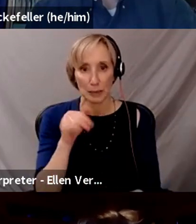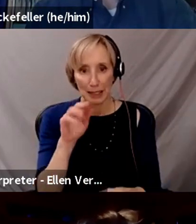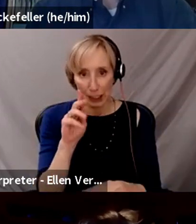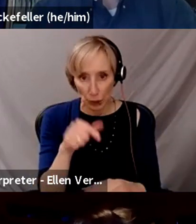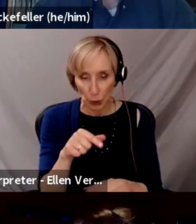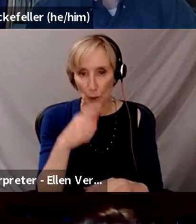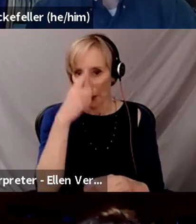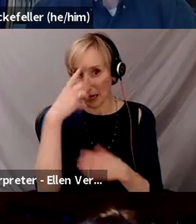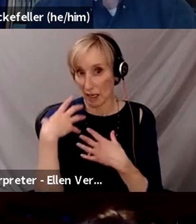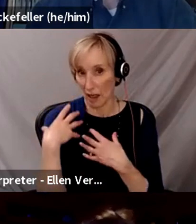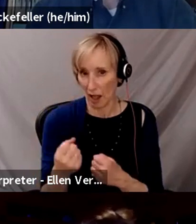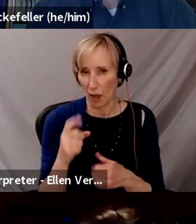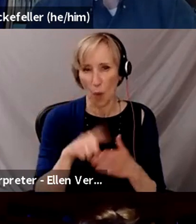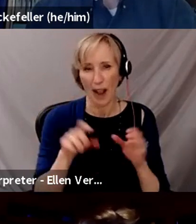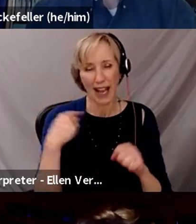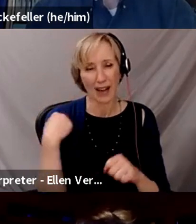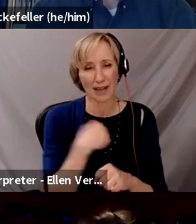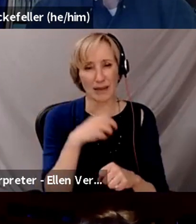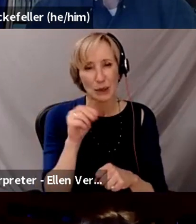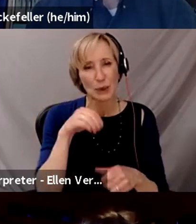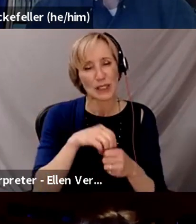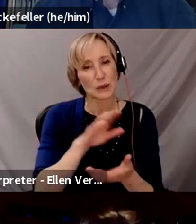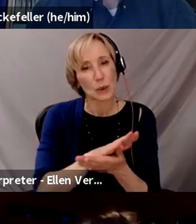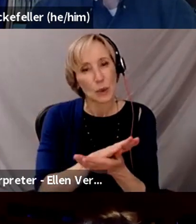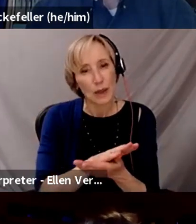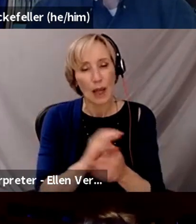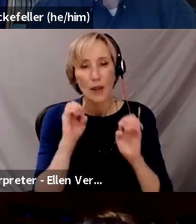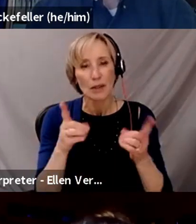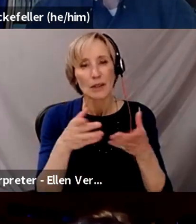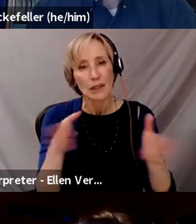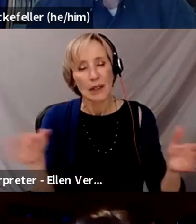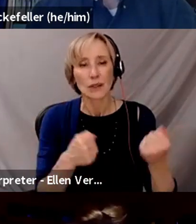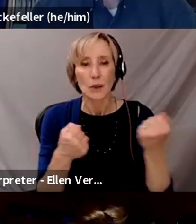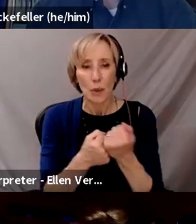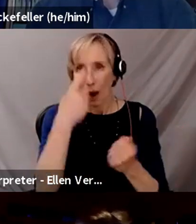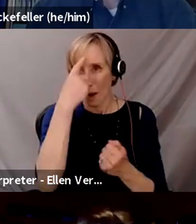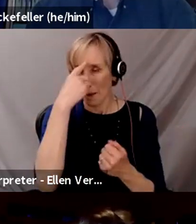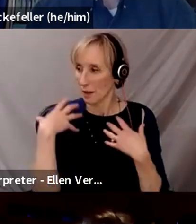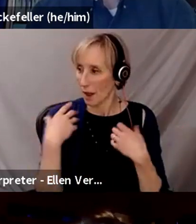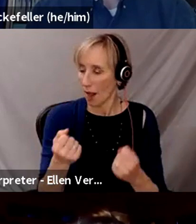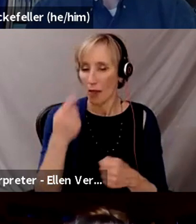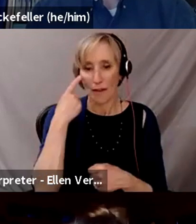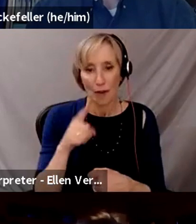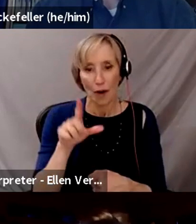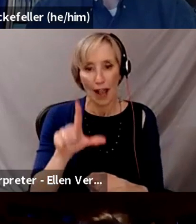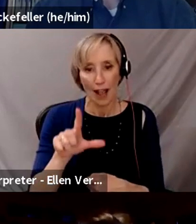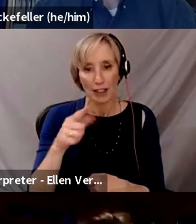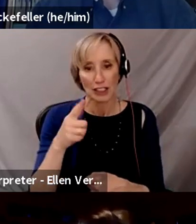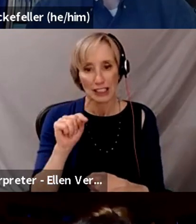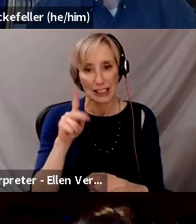in schools and in education in general to better support the mental health of LGBTQ plus youth.